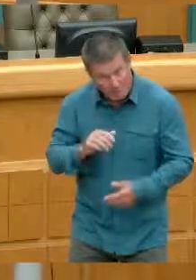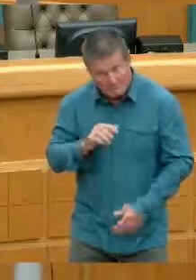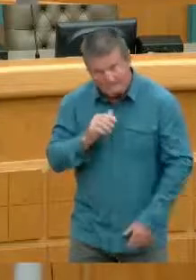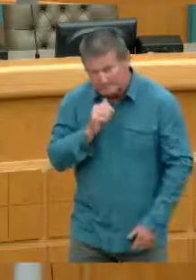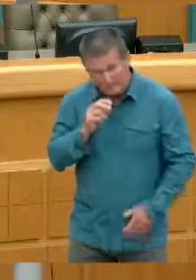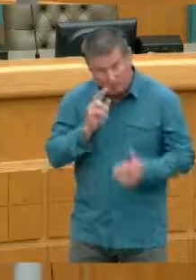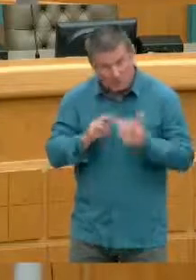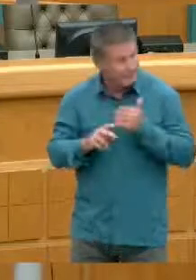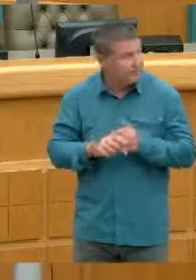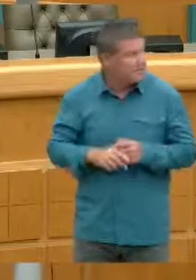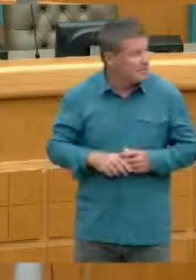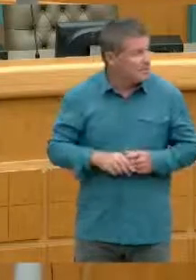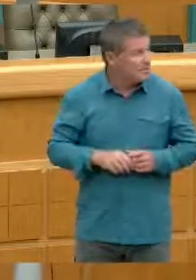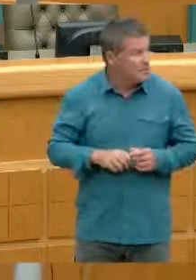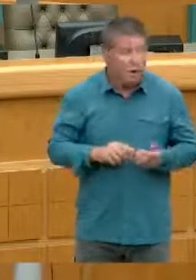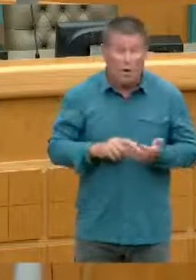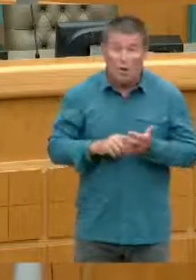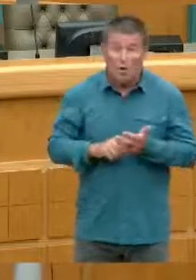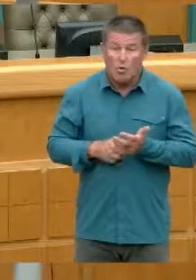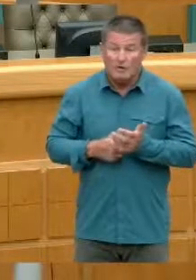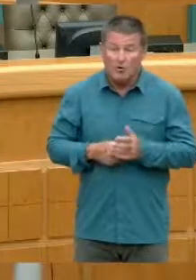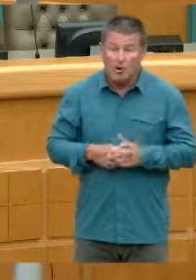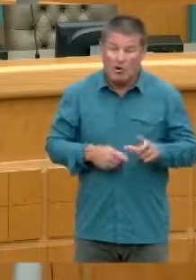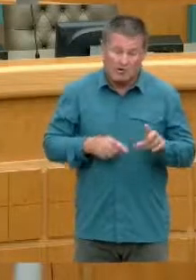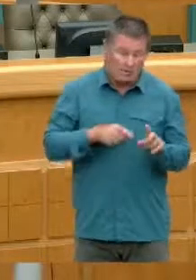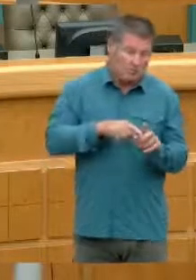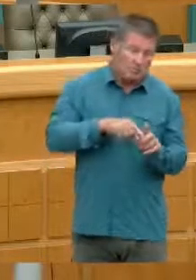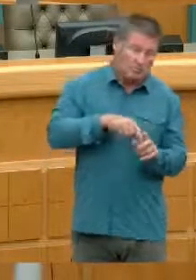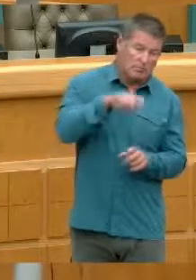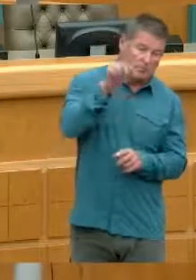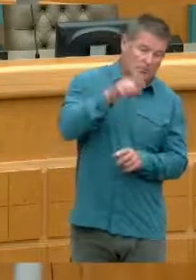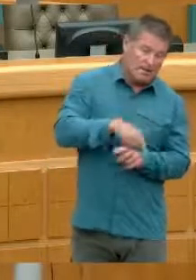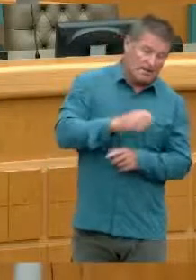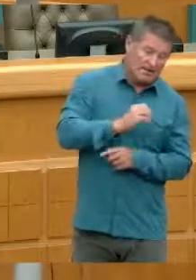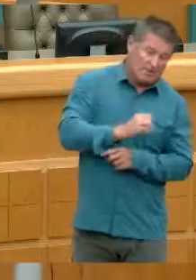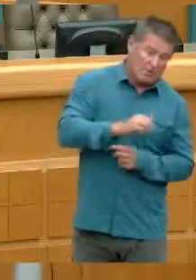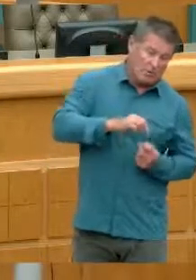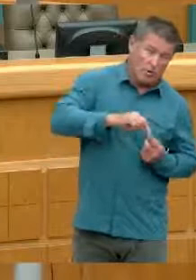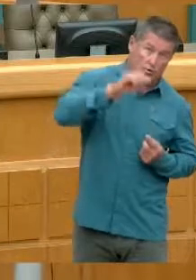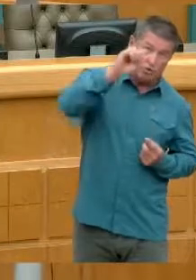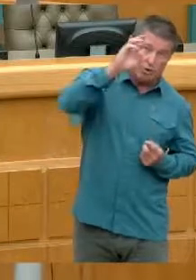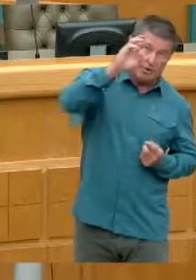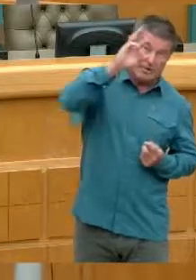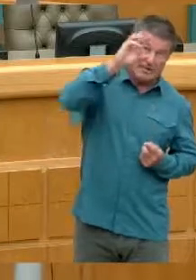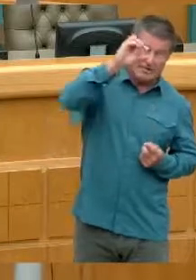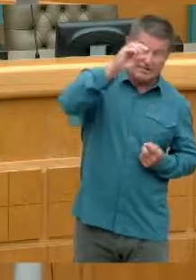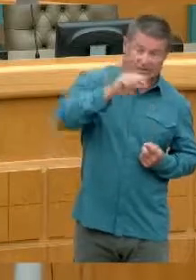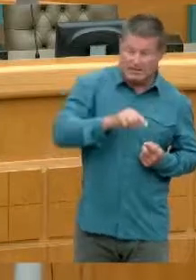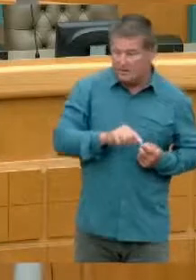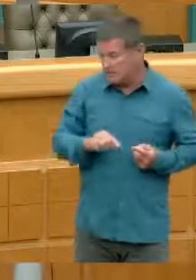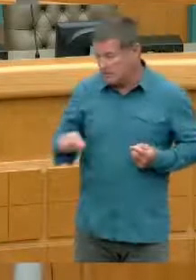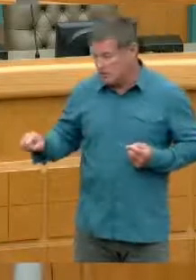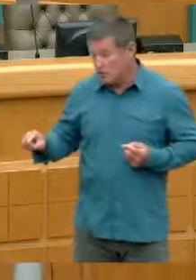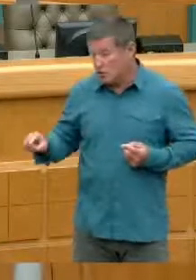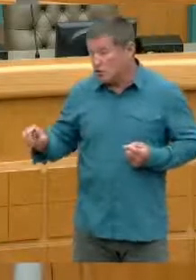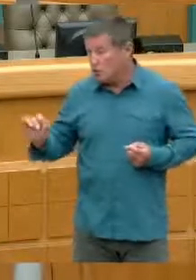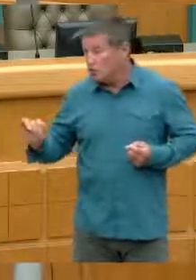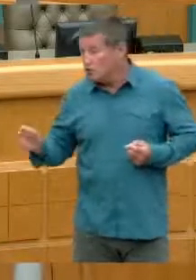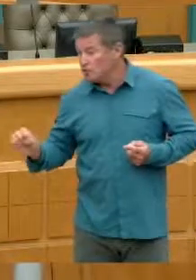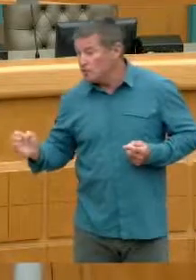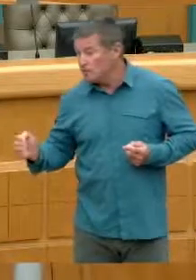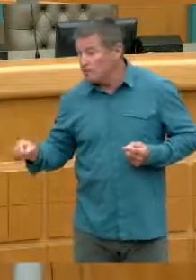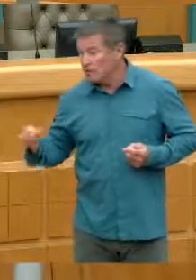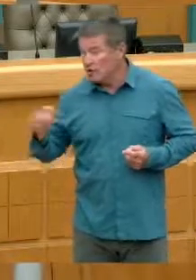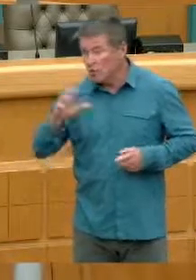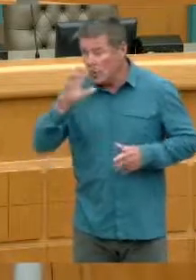axis here, we are going from 0 to 60, so right about at June 14th, We're estimating that there might be 60 people